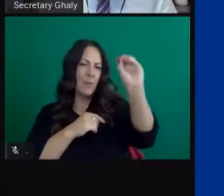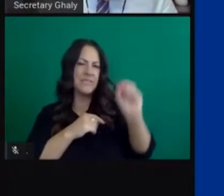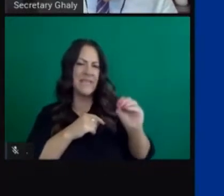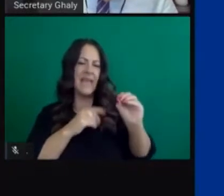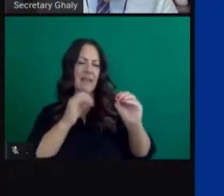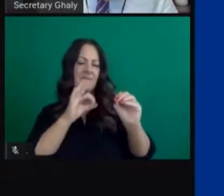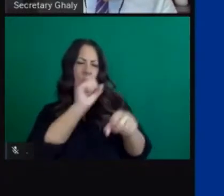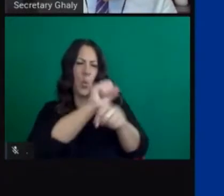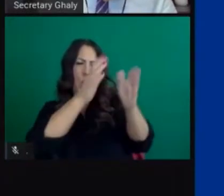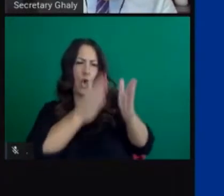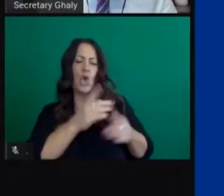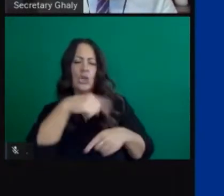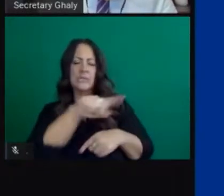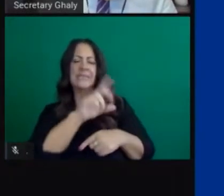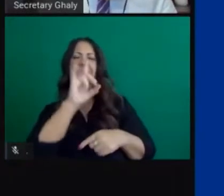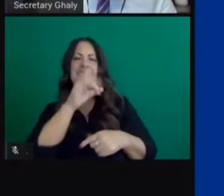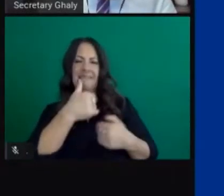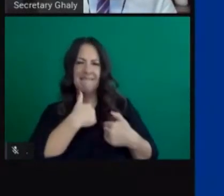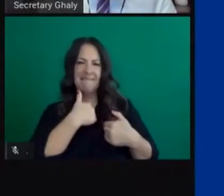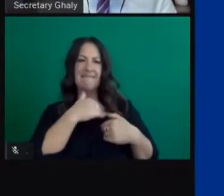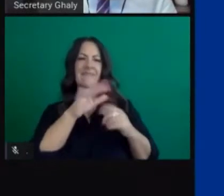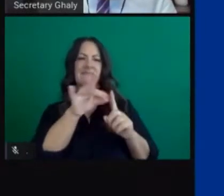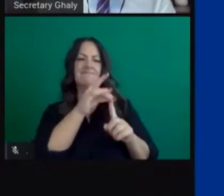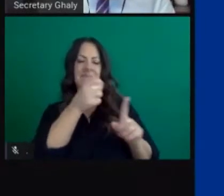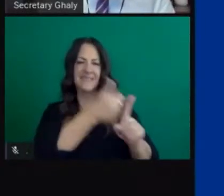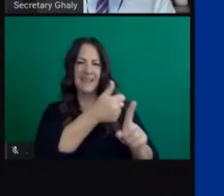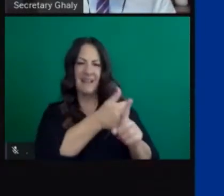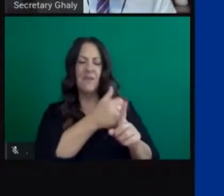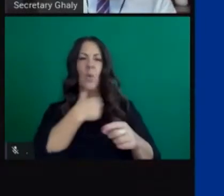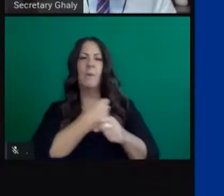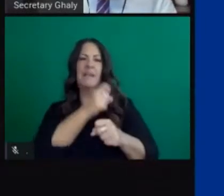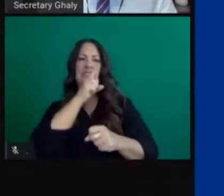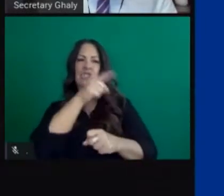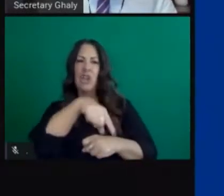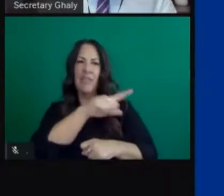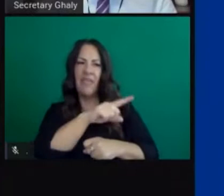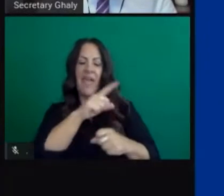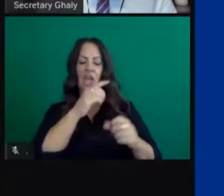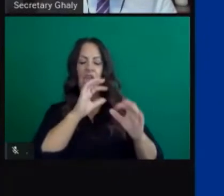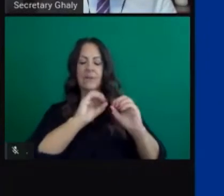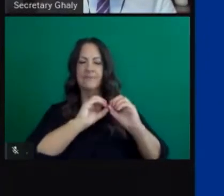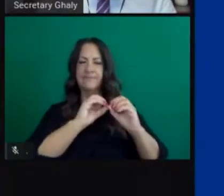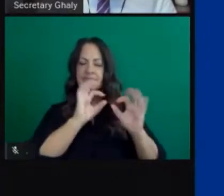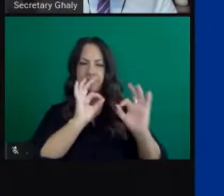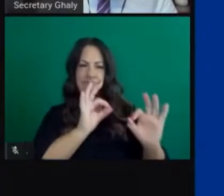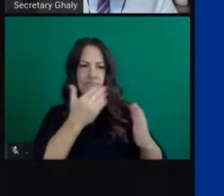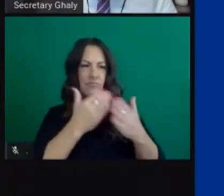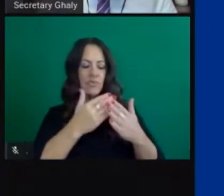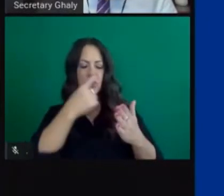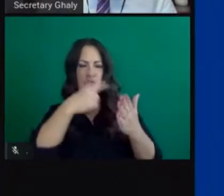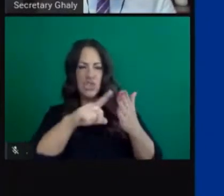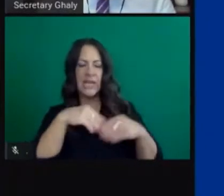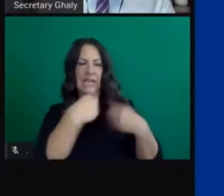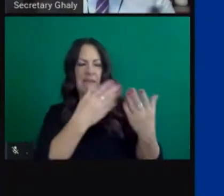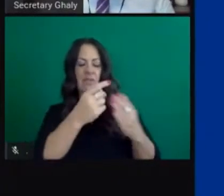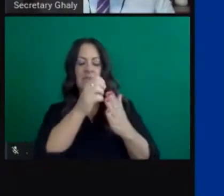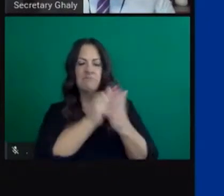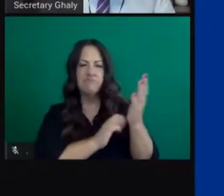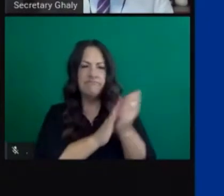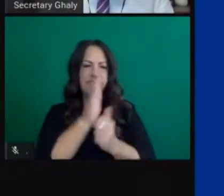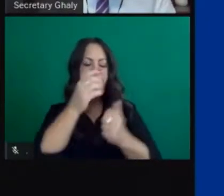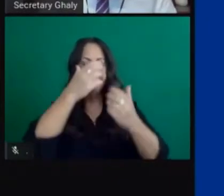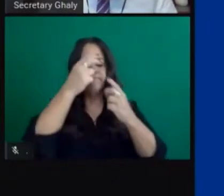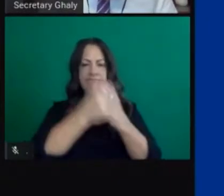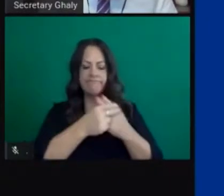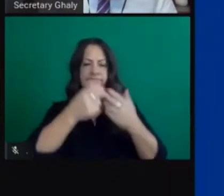needed to protect those workers, make sure that when they came to work, we knew their status, that we could give them the protective equipment so we didn't